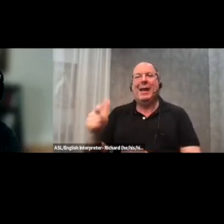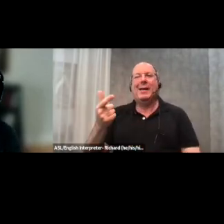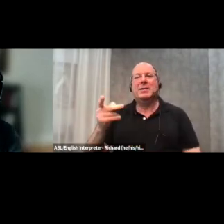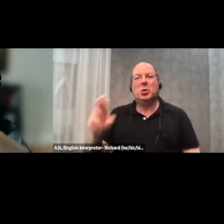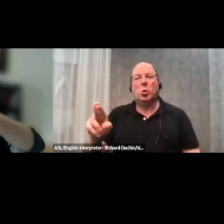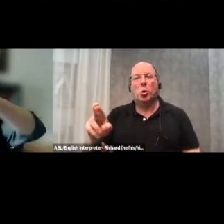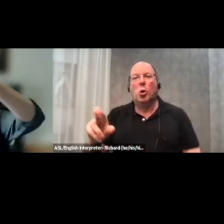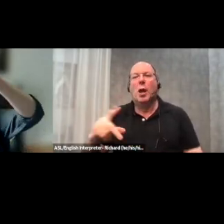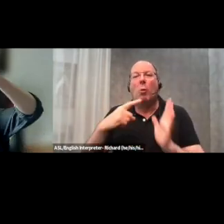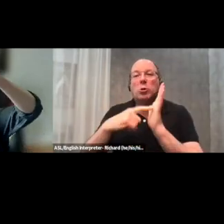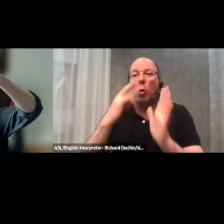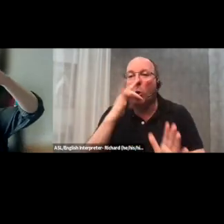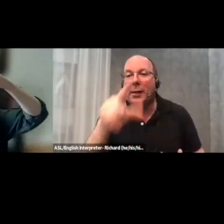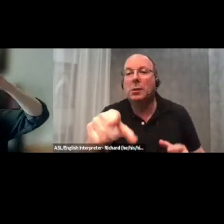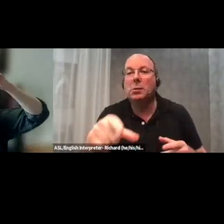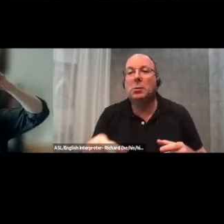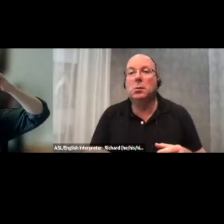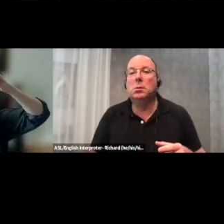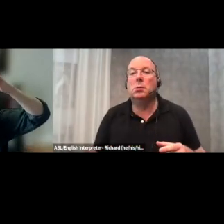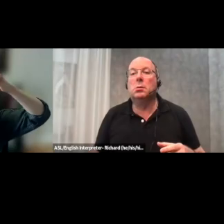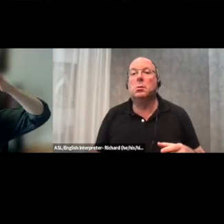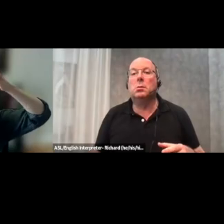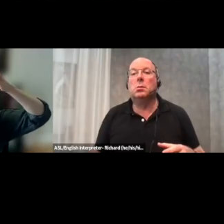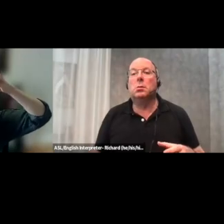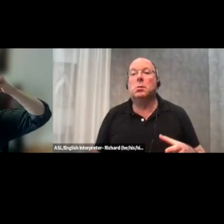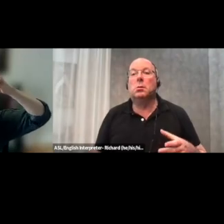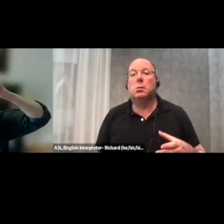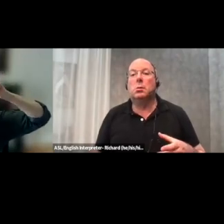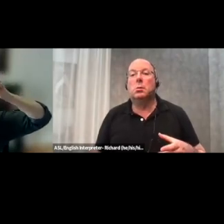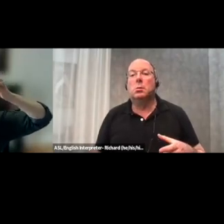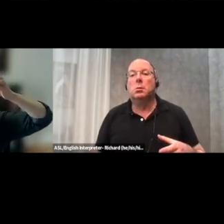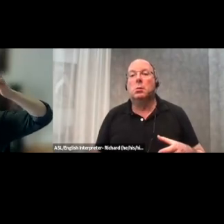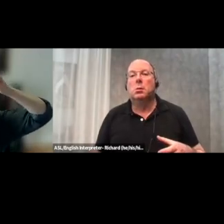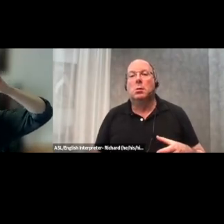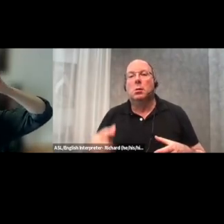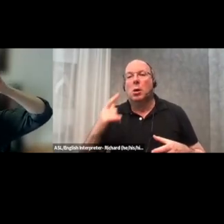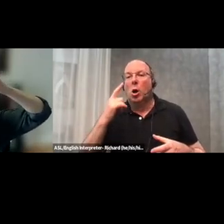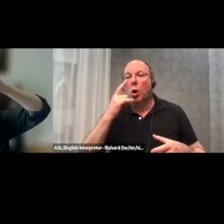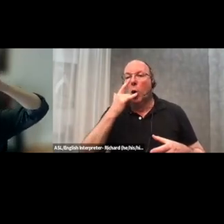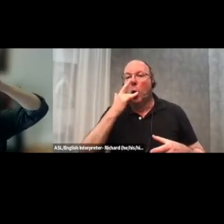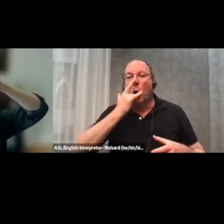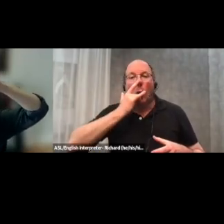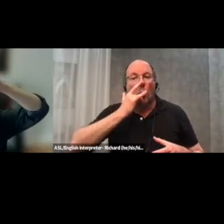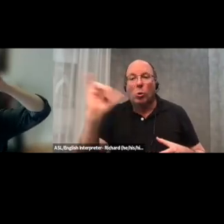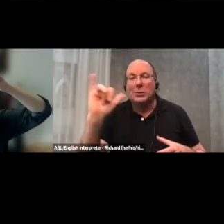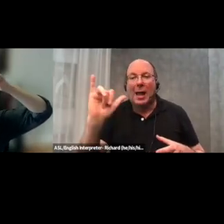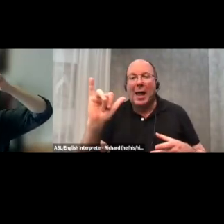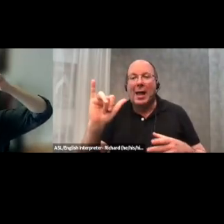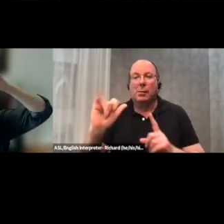an internal condom, just so you all know. It kind of looks like a very large condom.